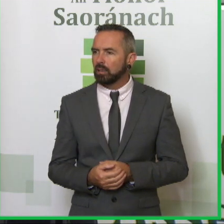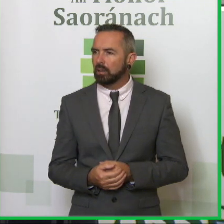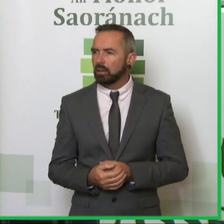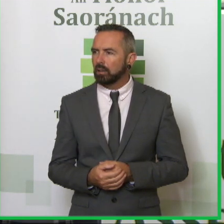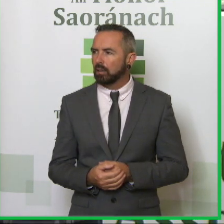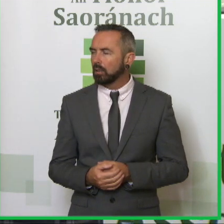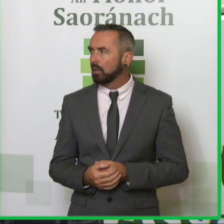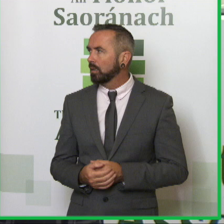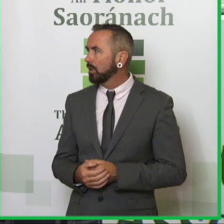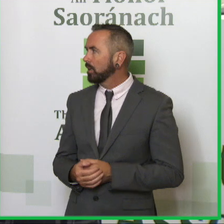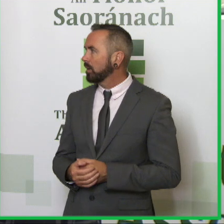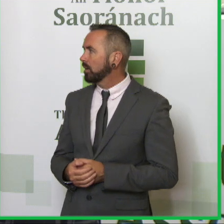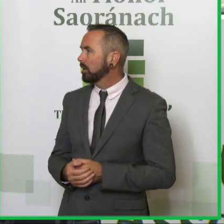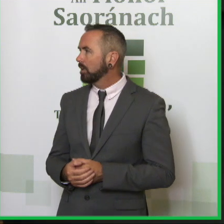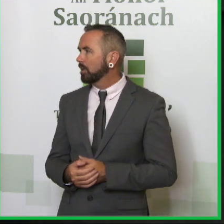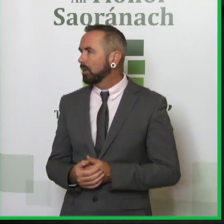Okay, if we can seal it.